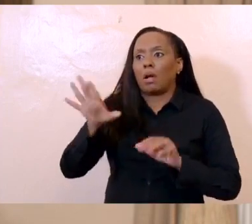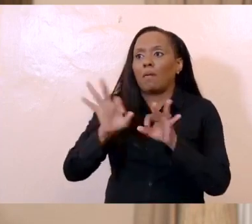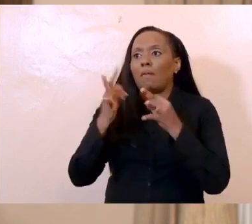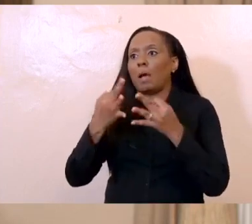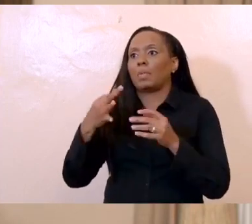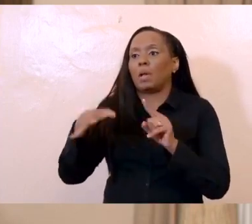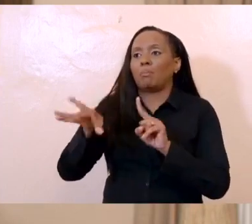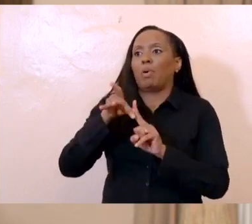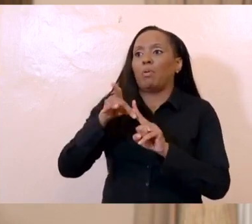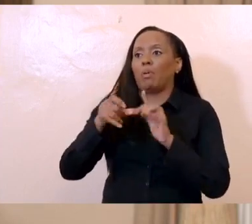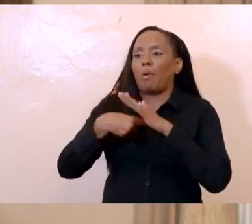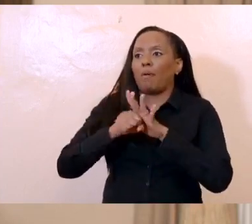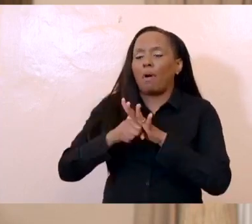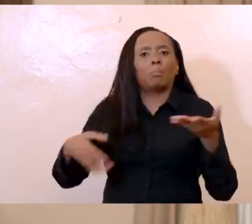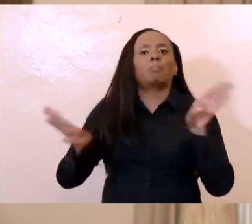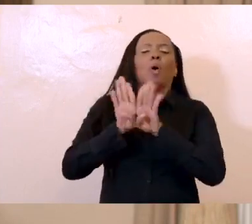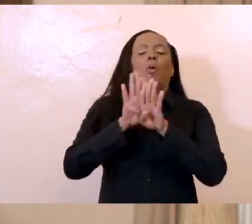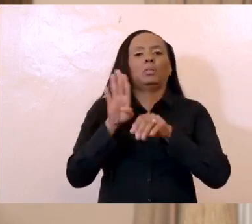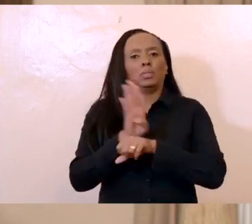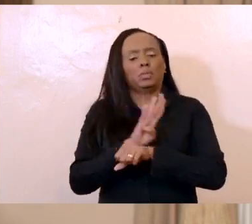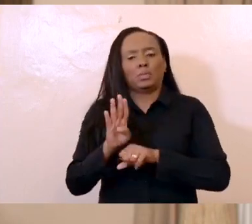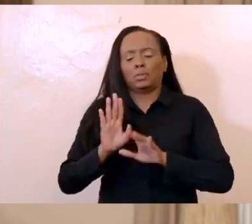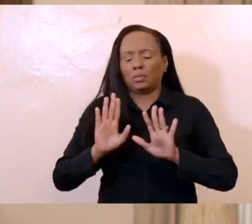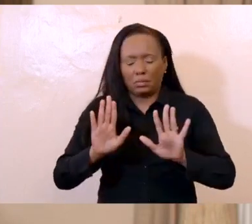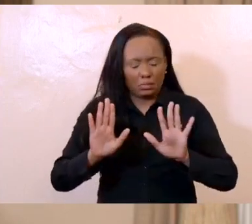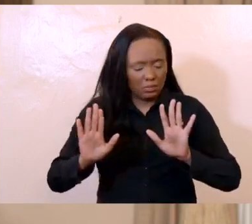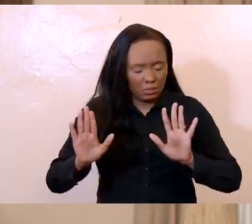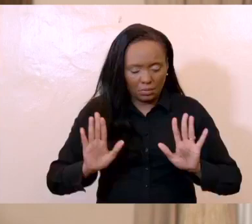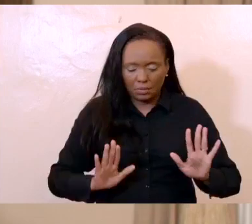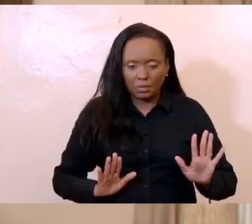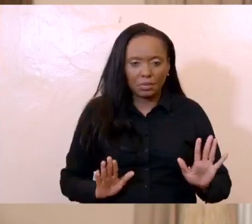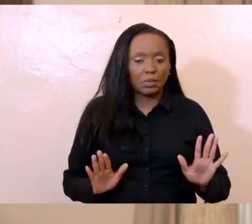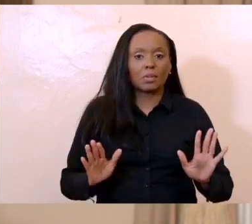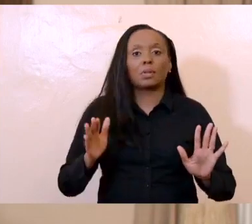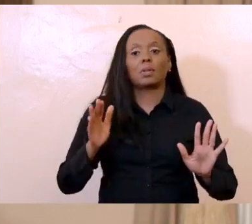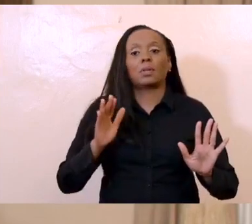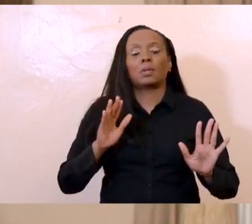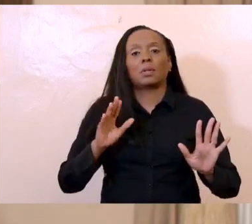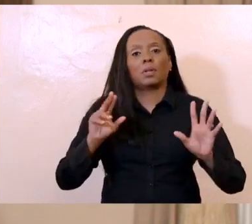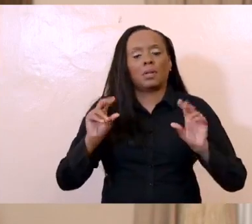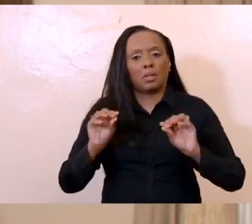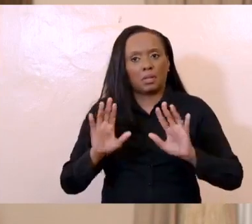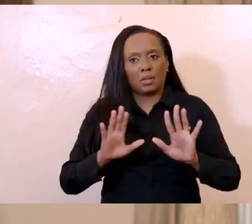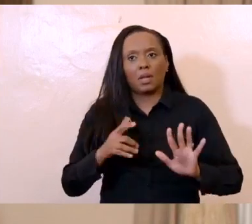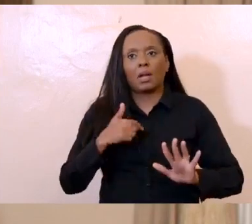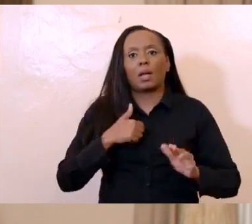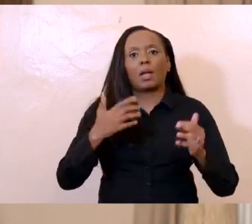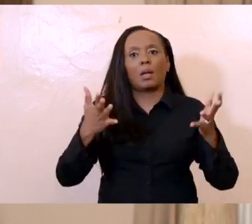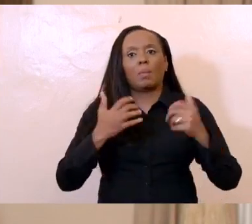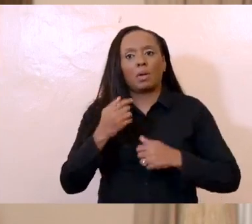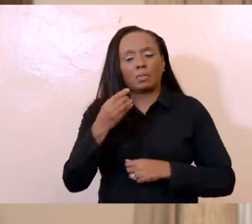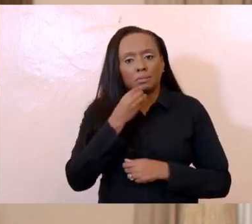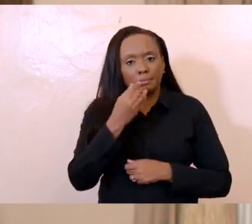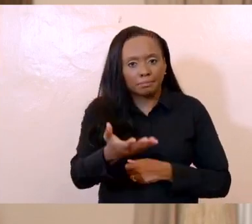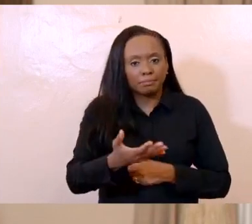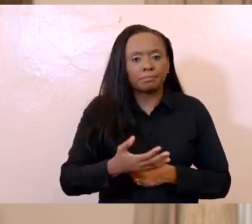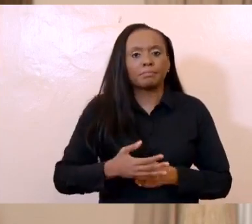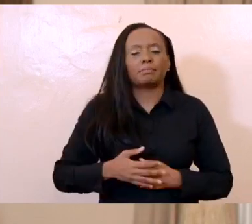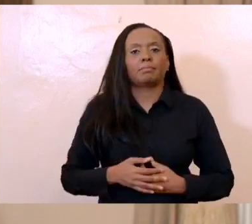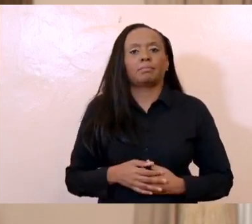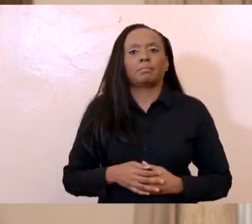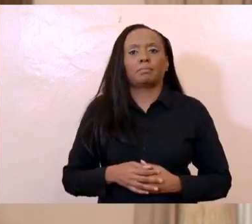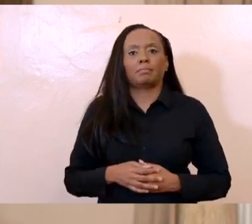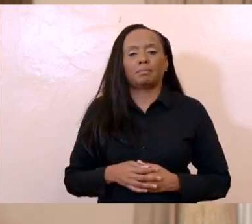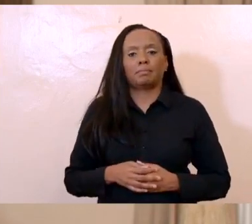guided by the Ministry of Health protocols and our approach to contact tracing. I also need to remind persons that there's